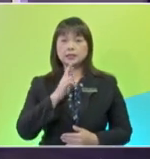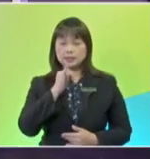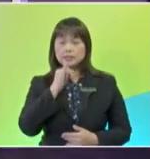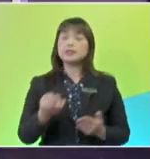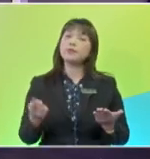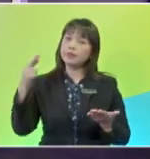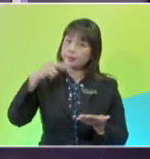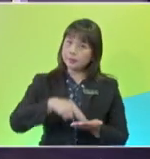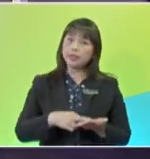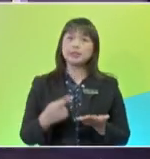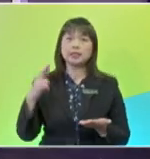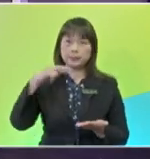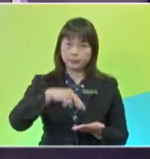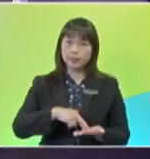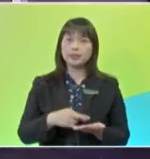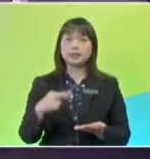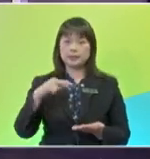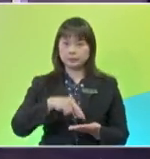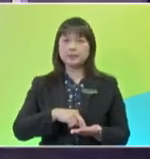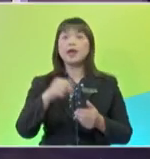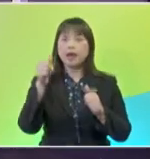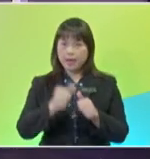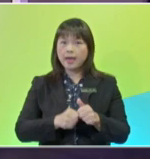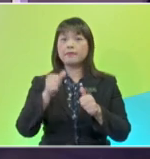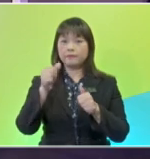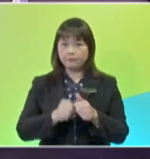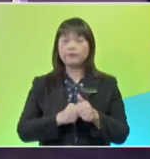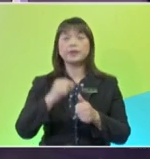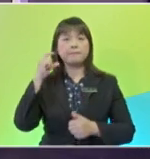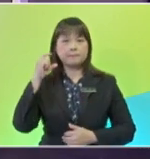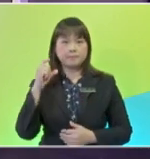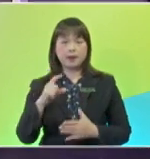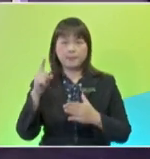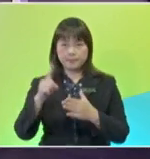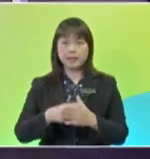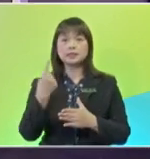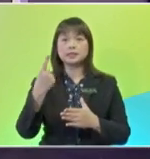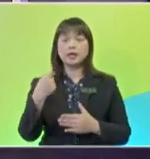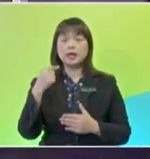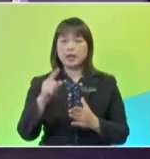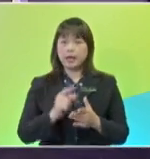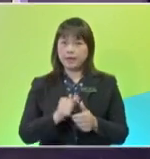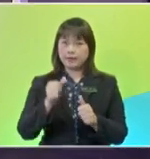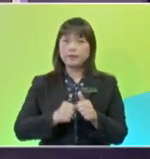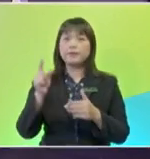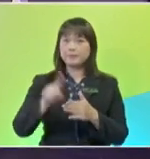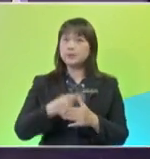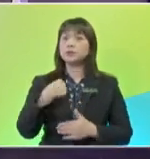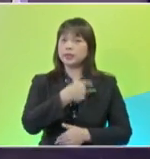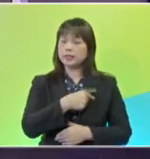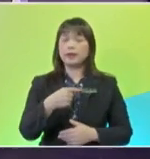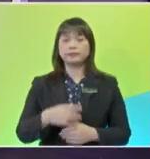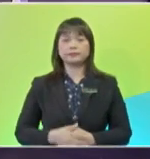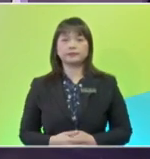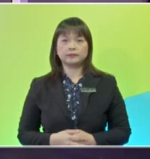right? Every month. Yes, every month. Okay. So every month we'll have a new moon and we have a full moon as well. Right, so people at home,